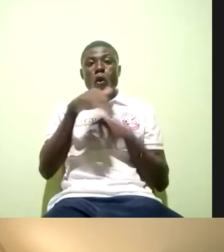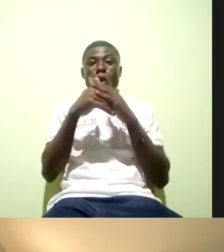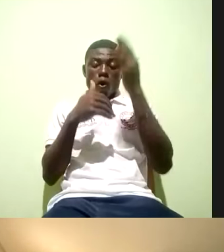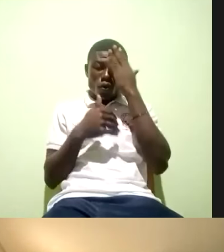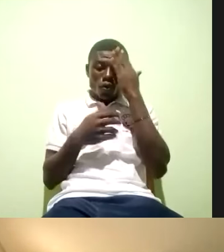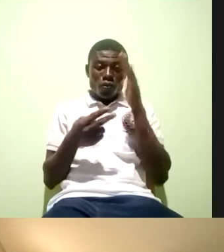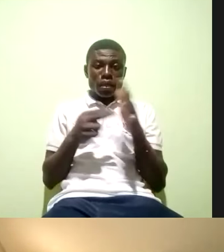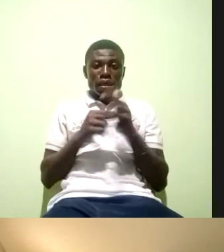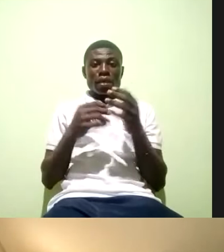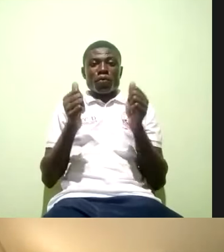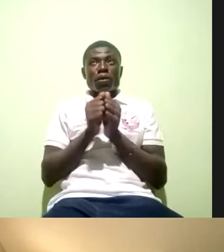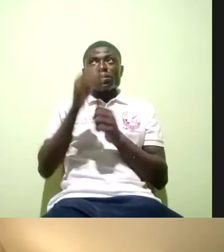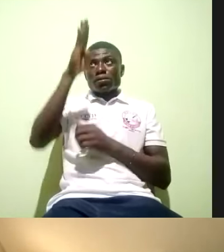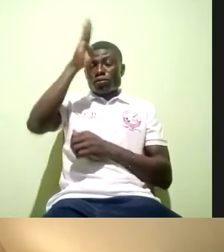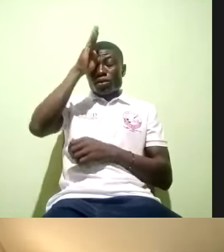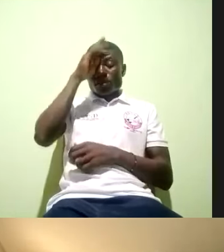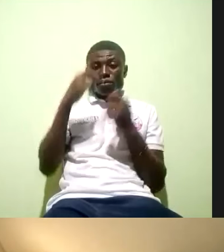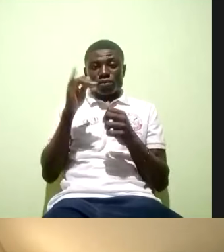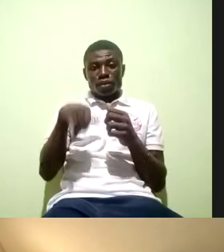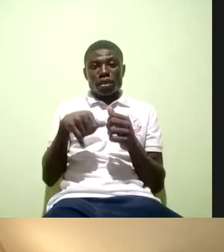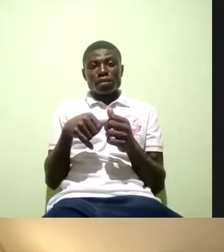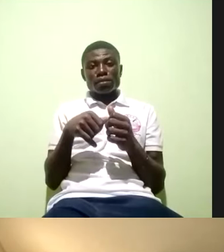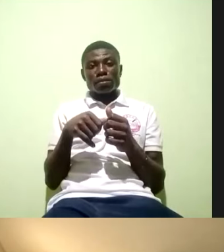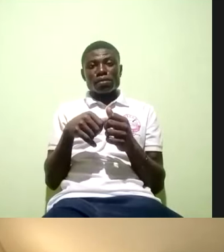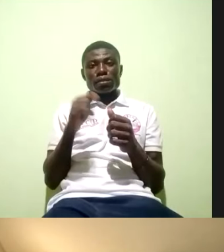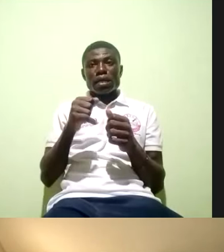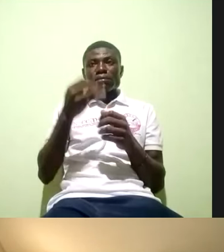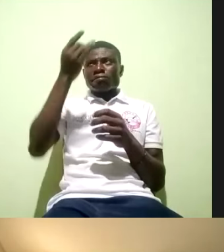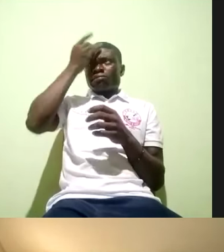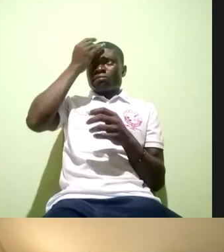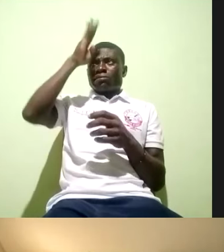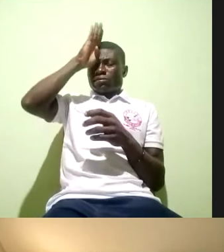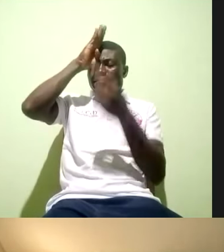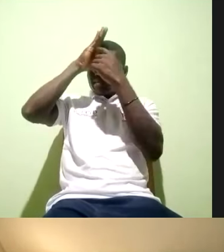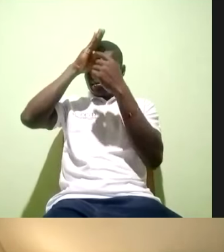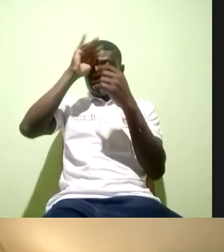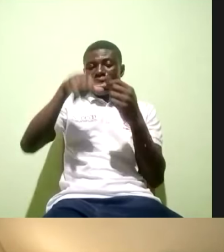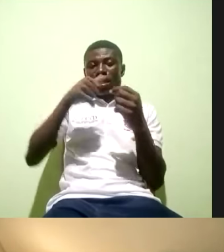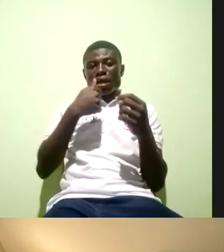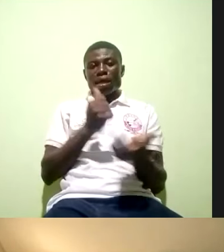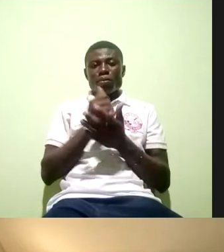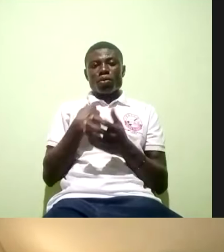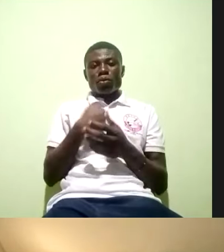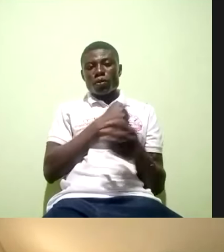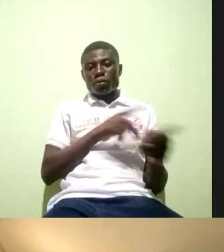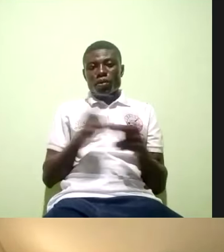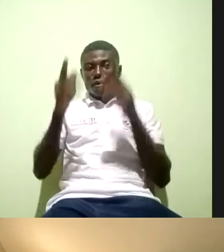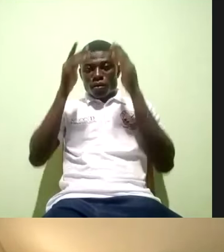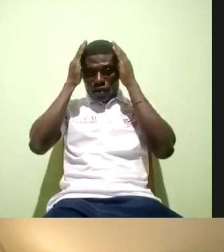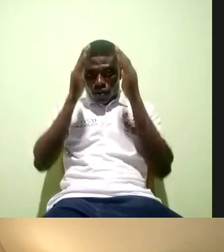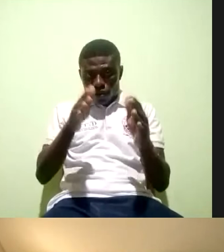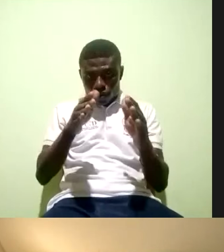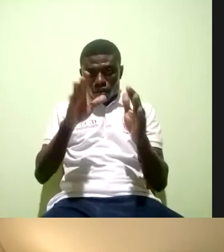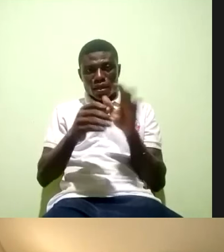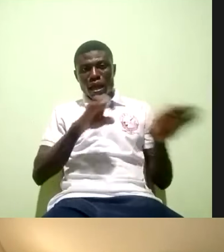neurological disorder that impacts the part of our brain that help us plan, focus on, and execute